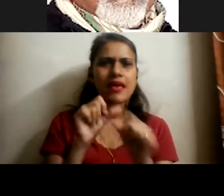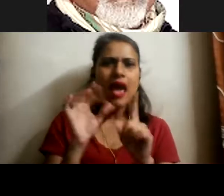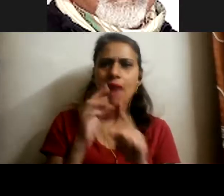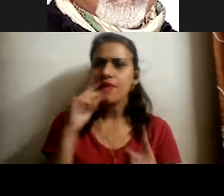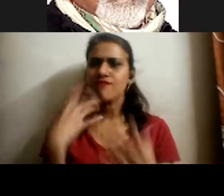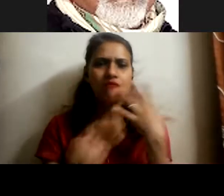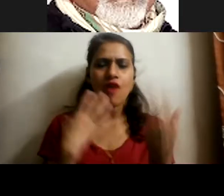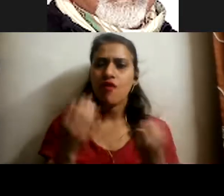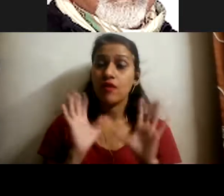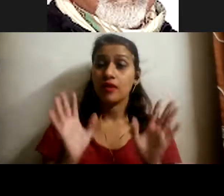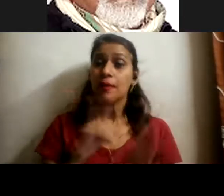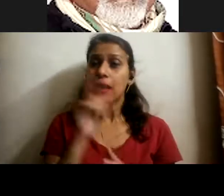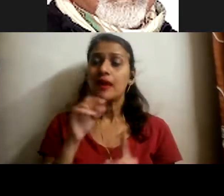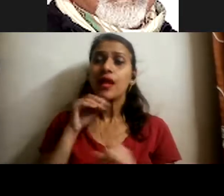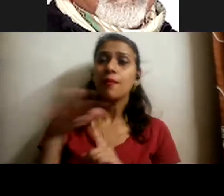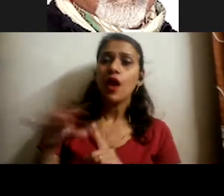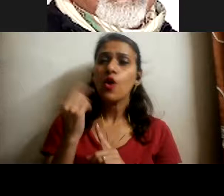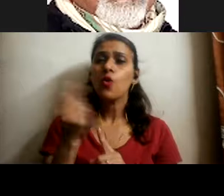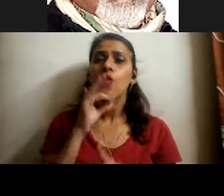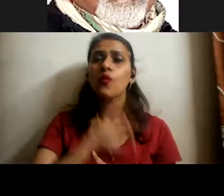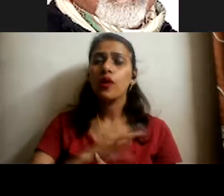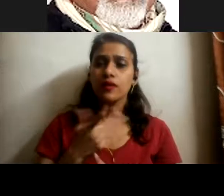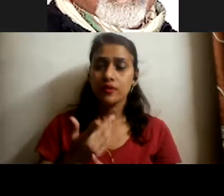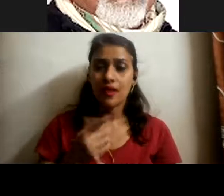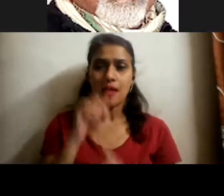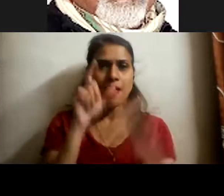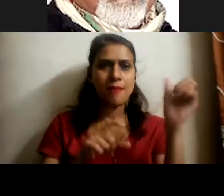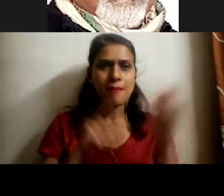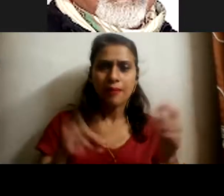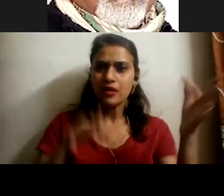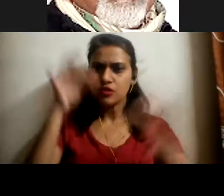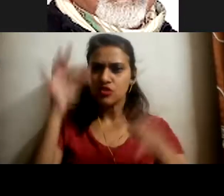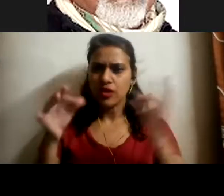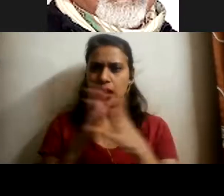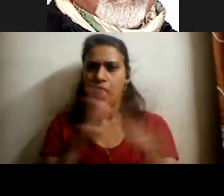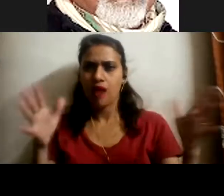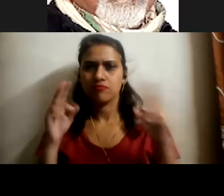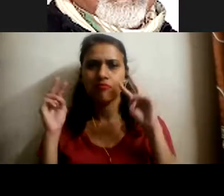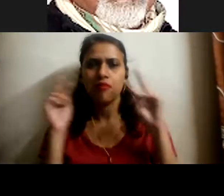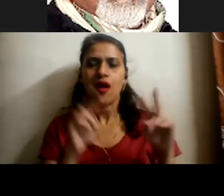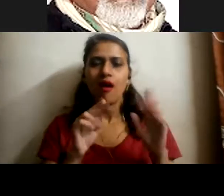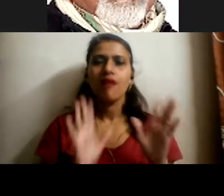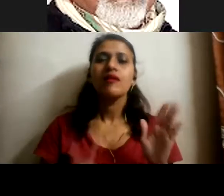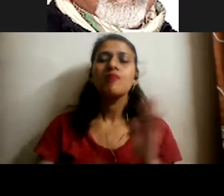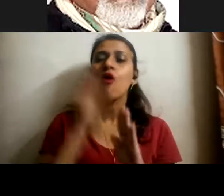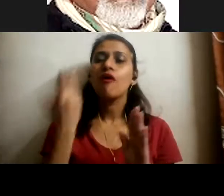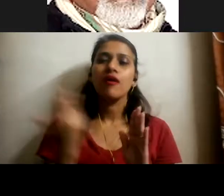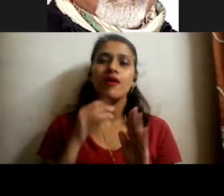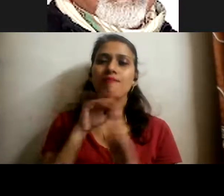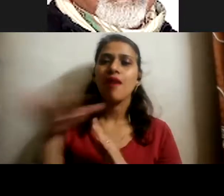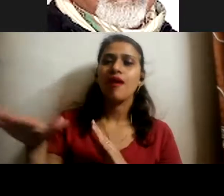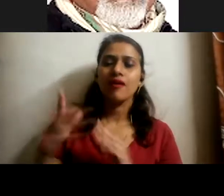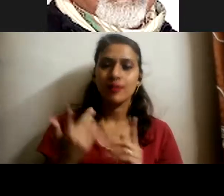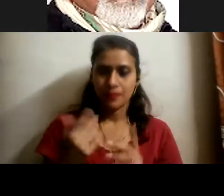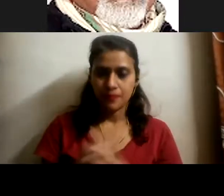impact the judgment has created on the public at large. For this impact, let me take an example